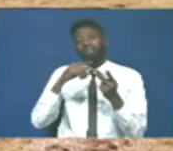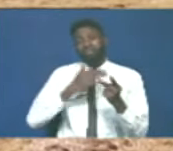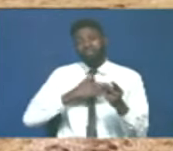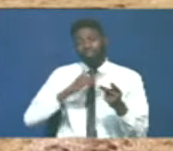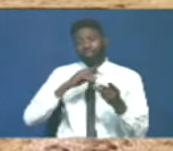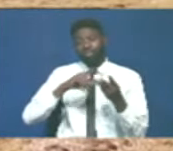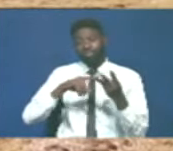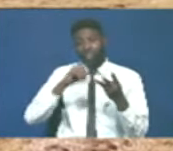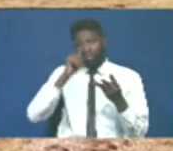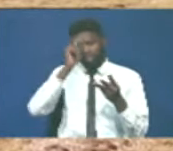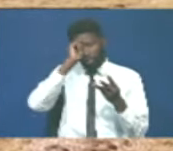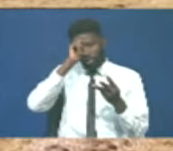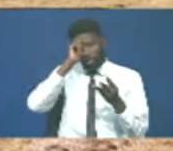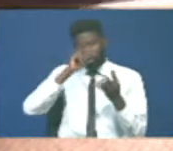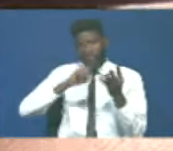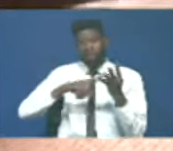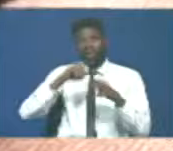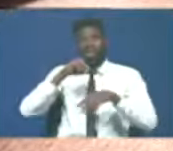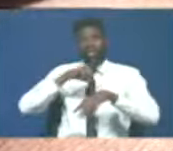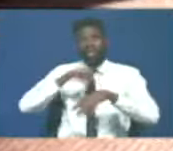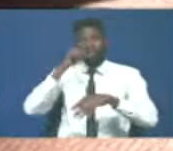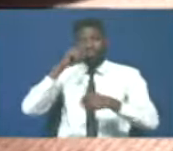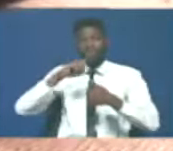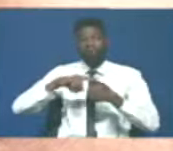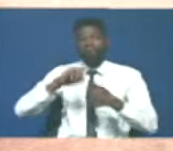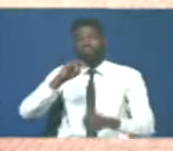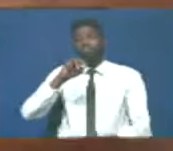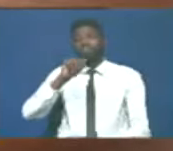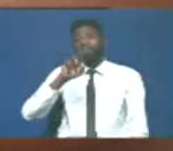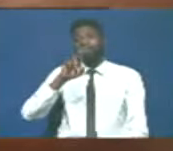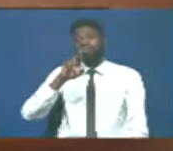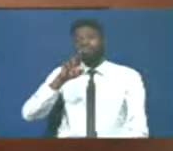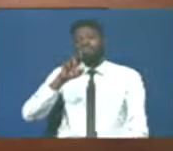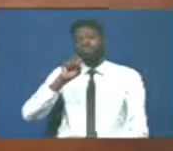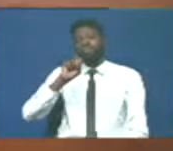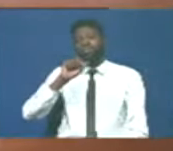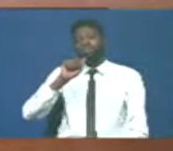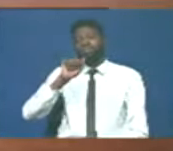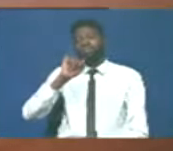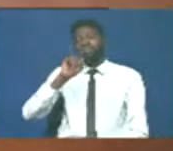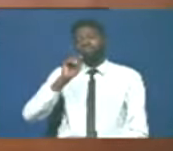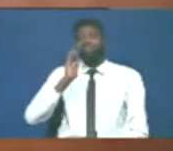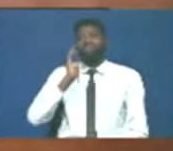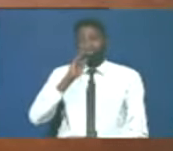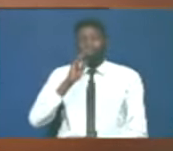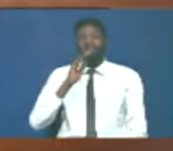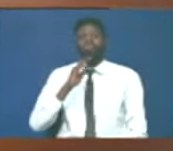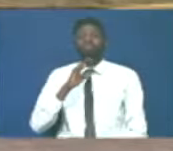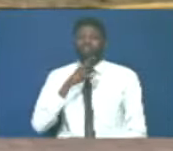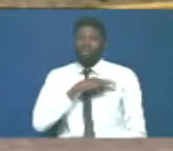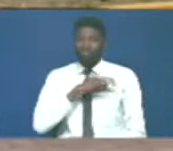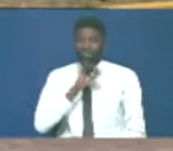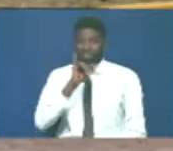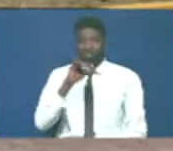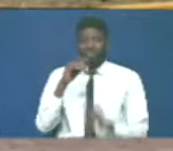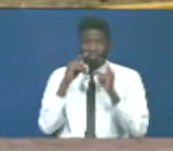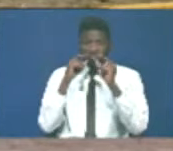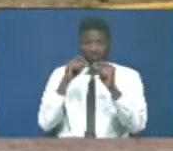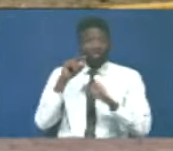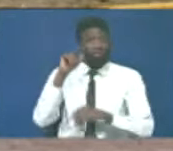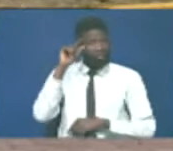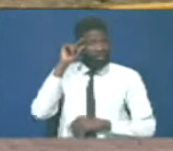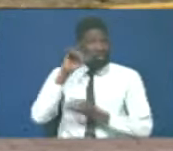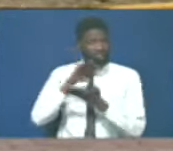will also benefit from the facility. Kobia says gender-based violence is not just a woman problem, but a vice